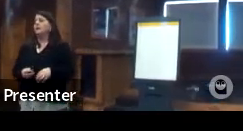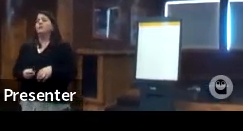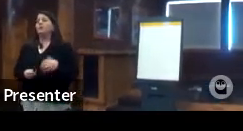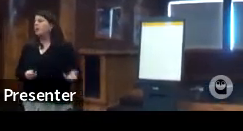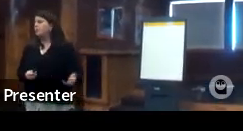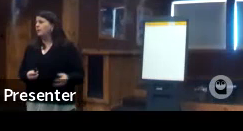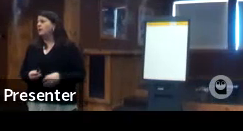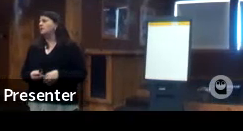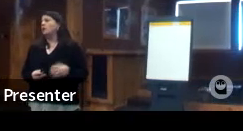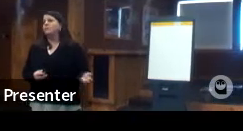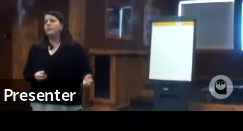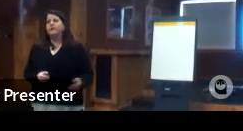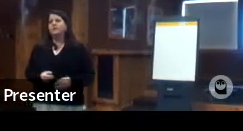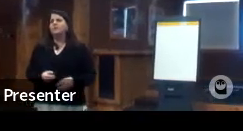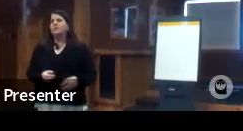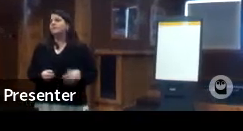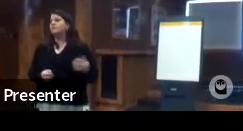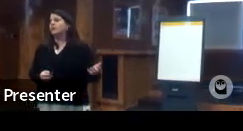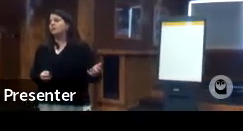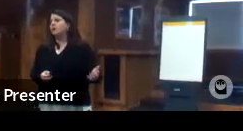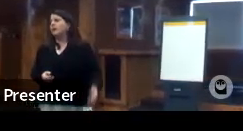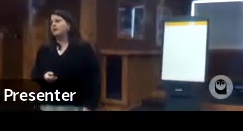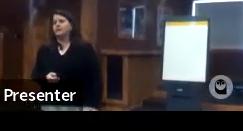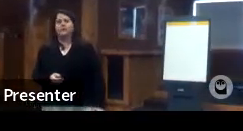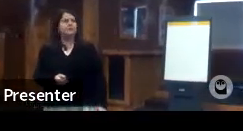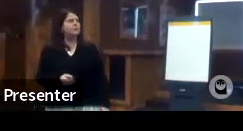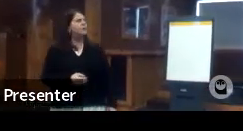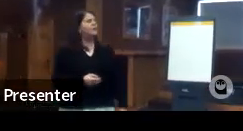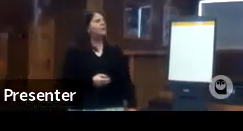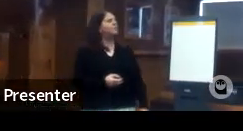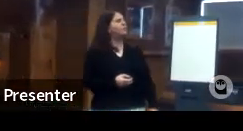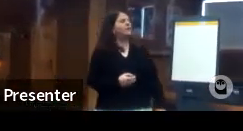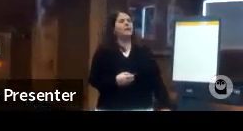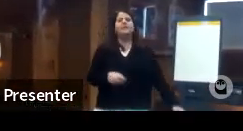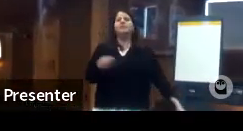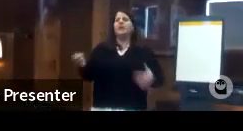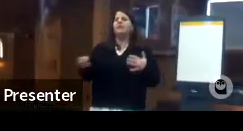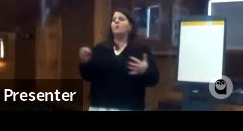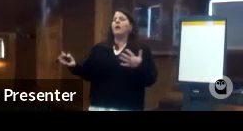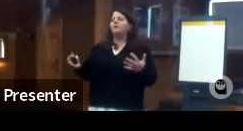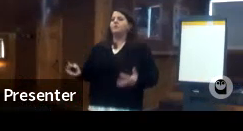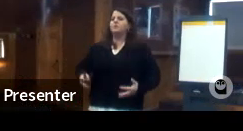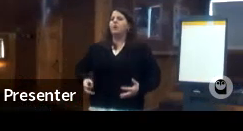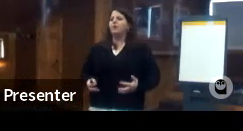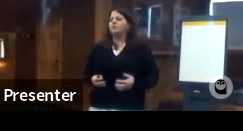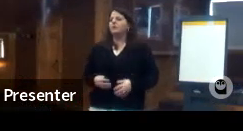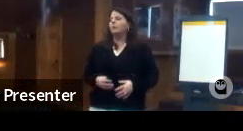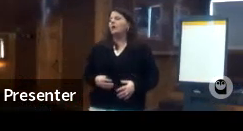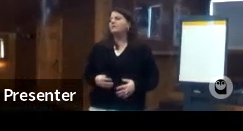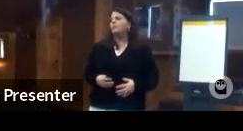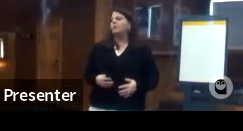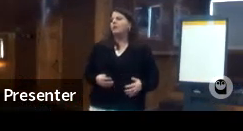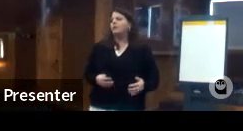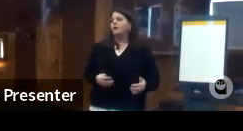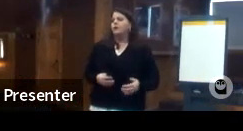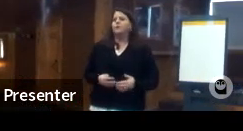cases, in armed robberies, home invasions, even terrible car accidents. So we can educate on why there's a response, you know,